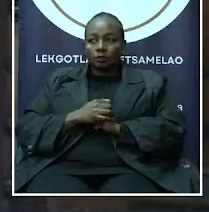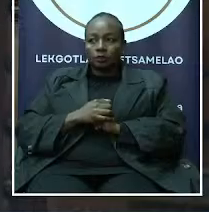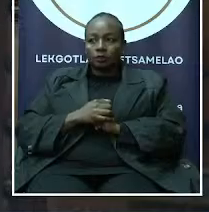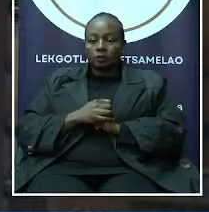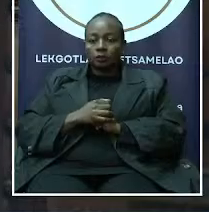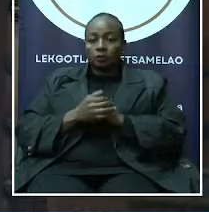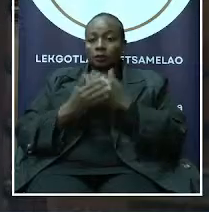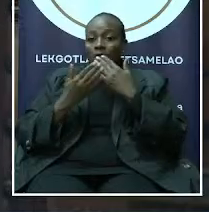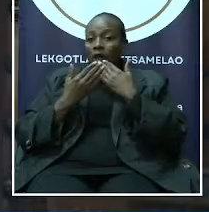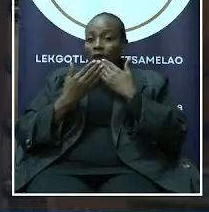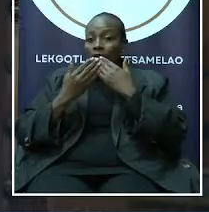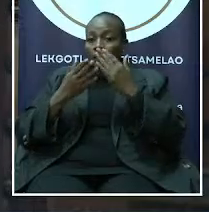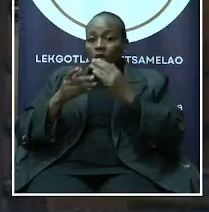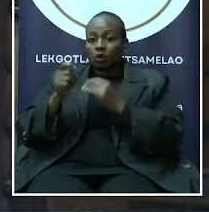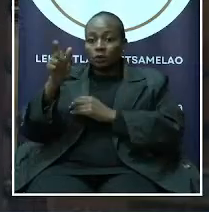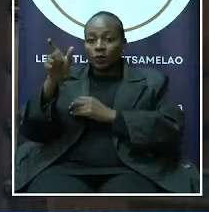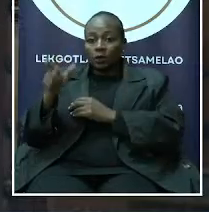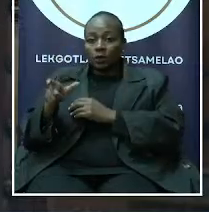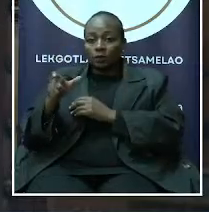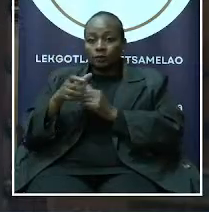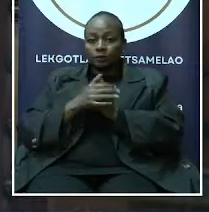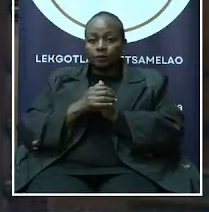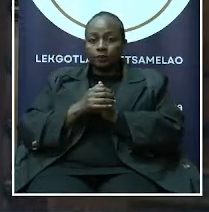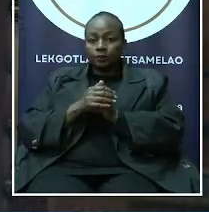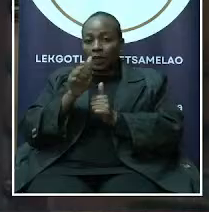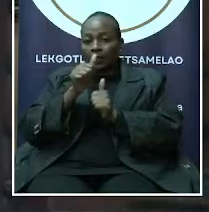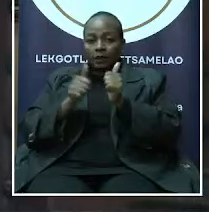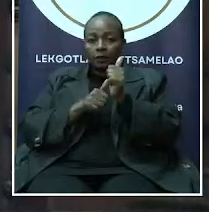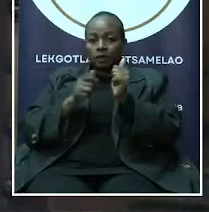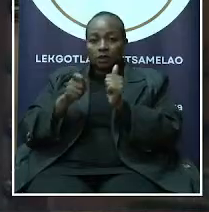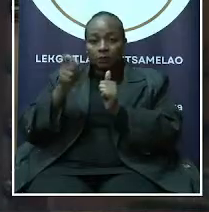Thank you very much, Speaker, Deputy Speaker.